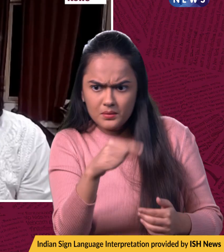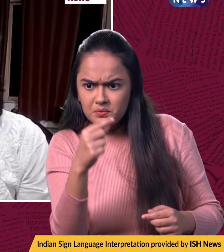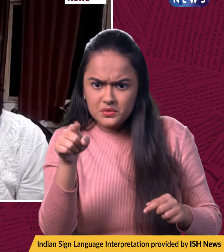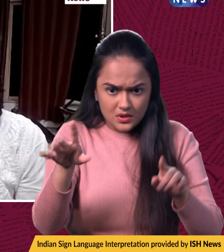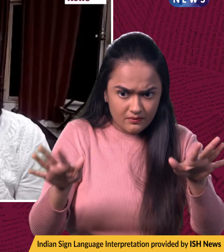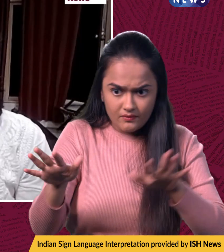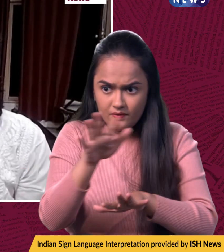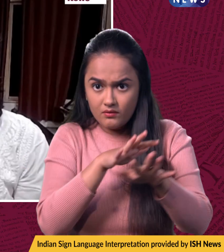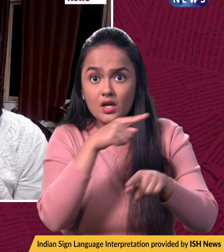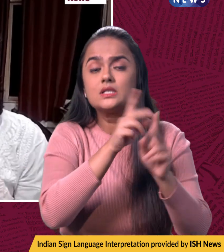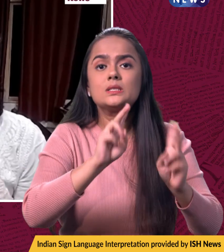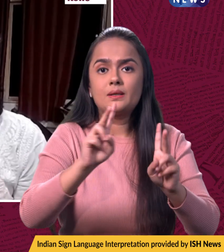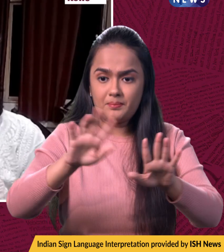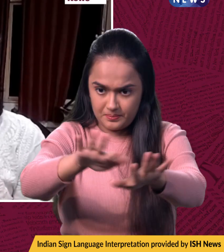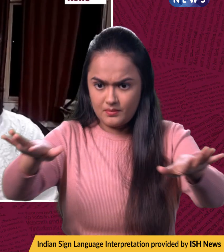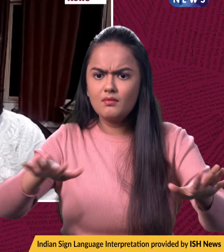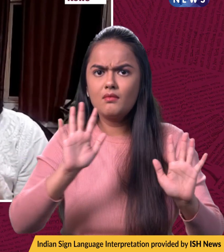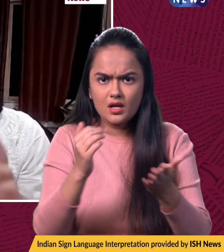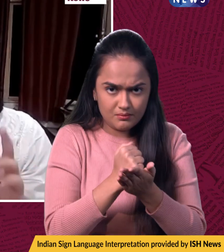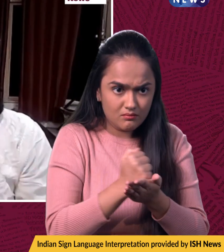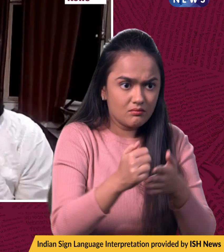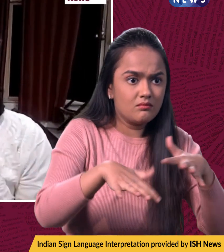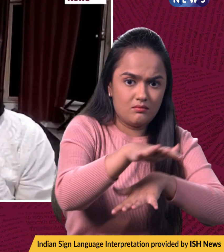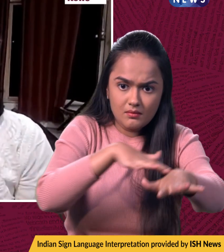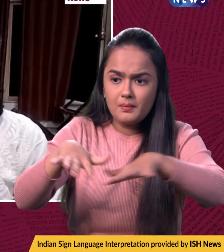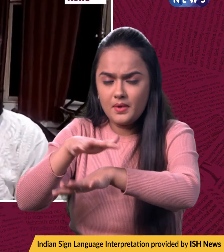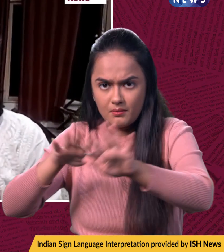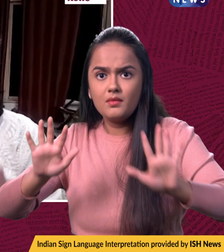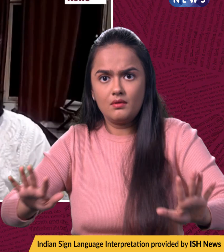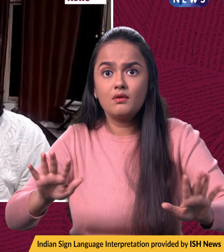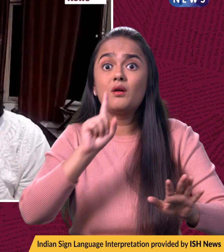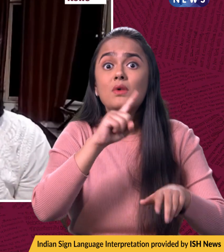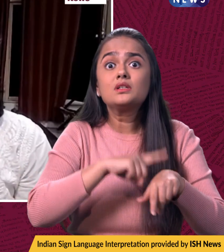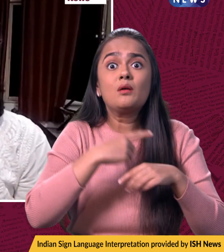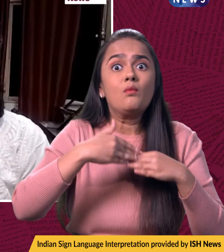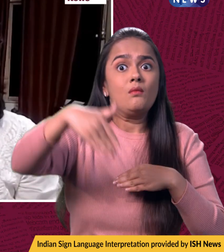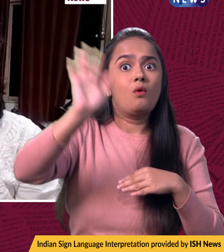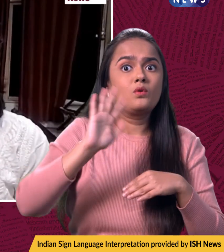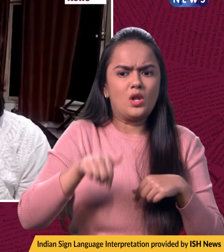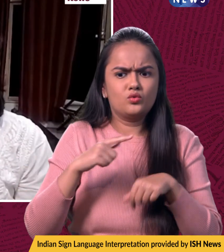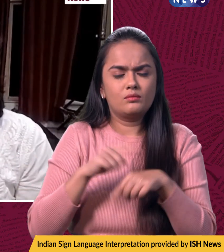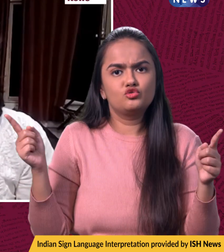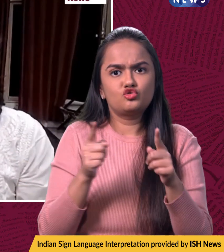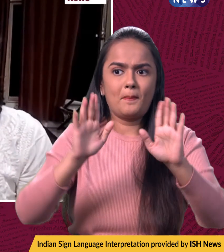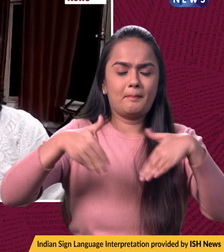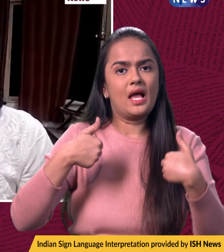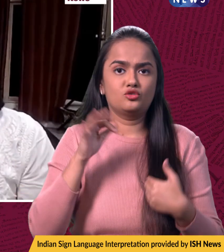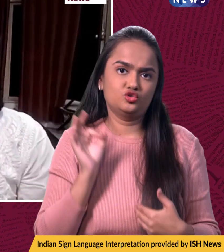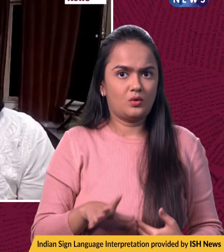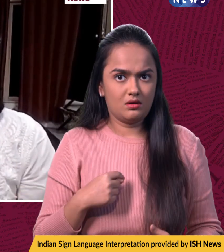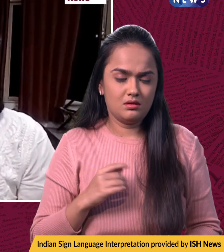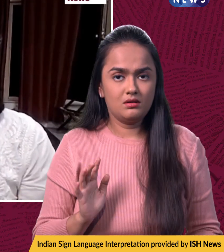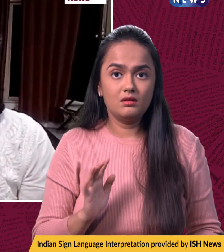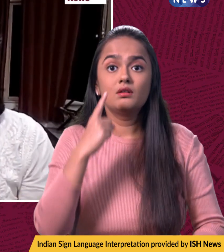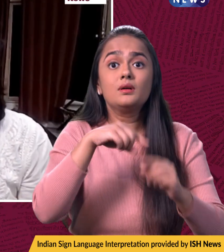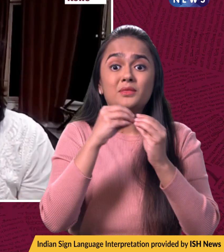in Kazakhstan would remain in the Central Asian country for only, and I quote him, a limited period of time.